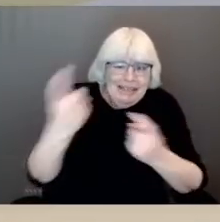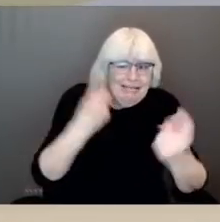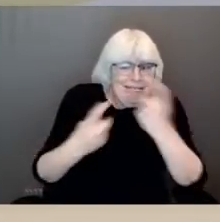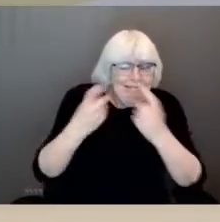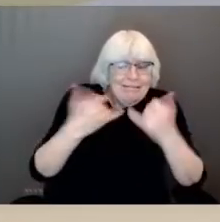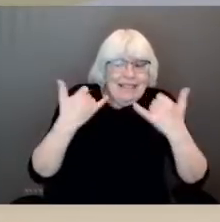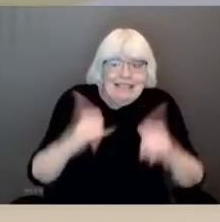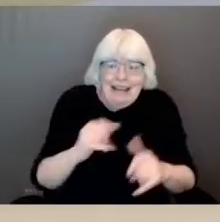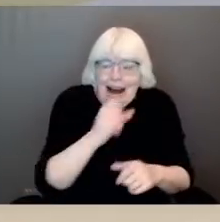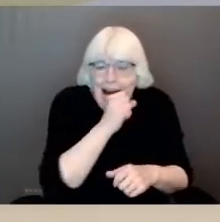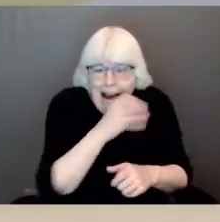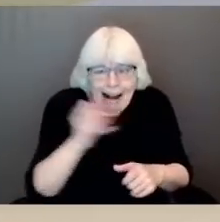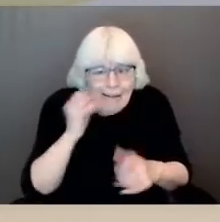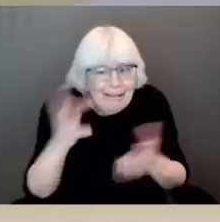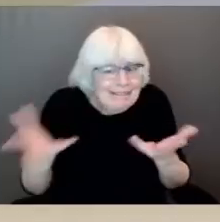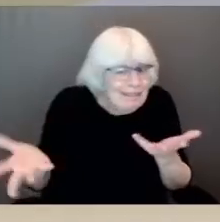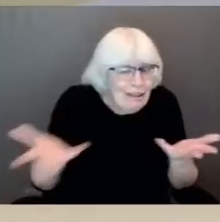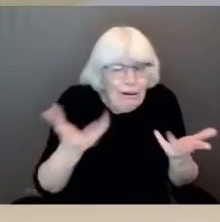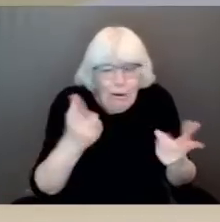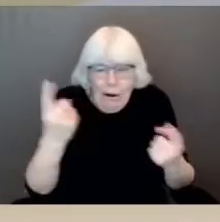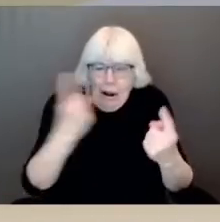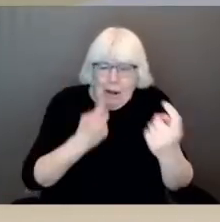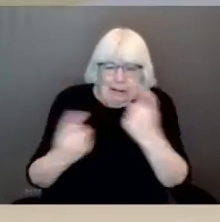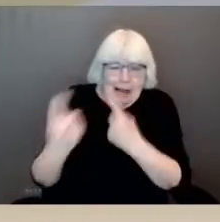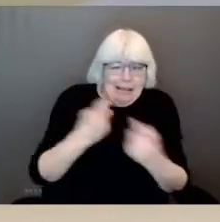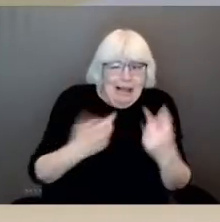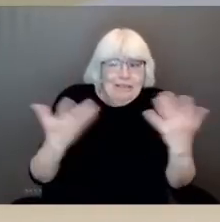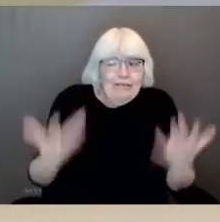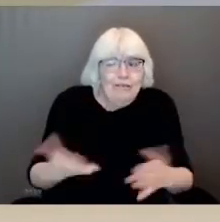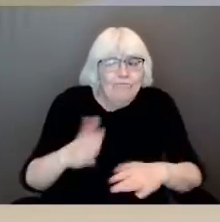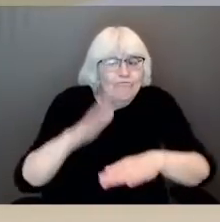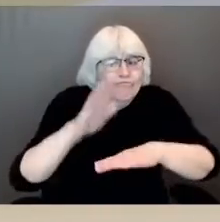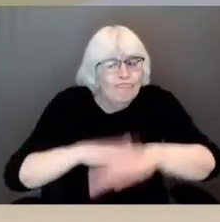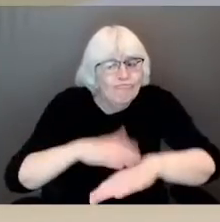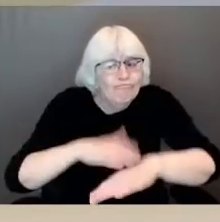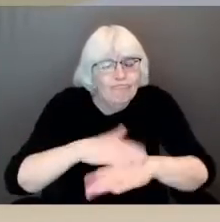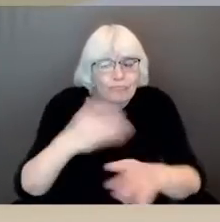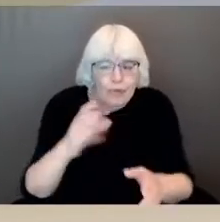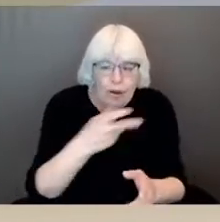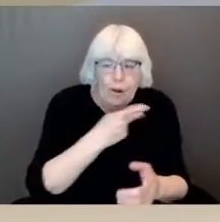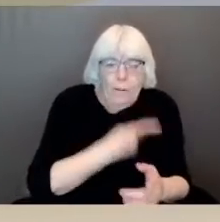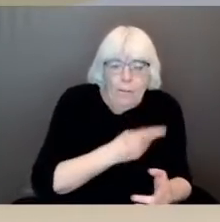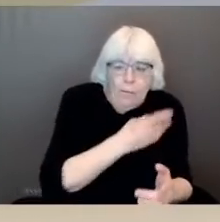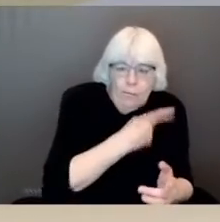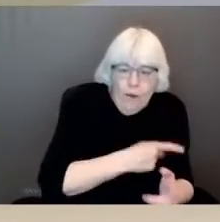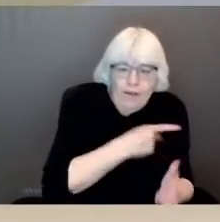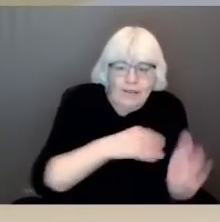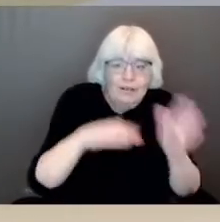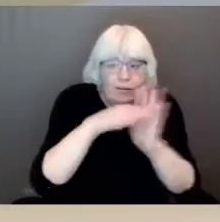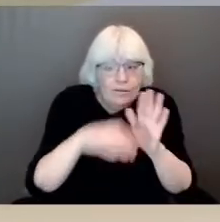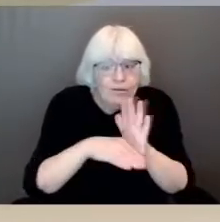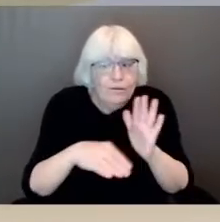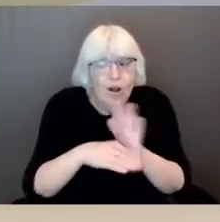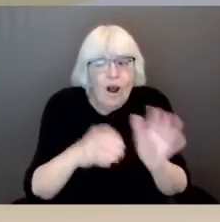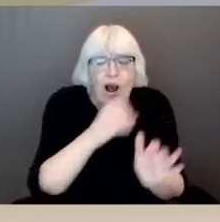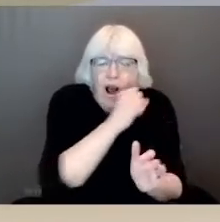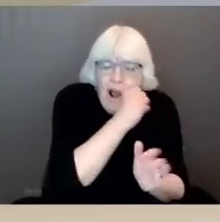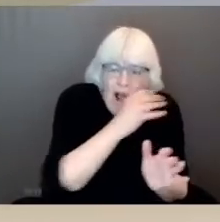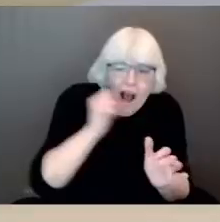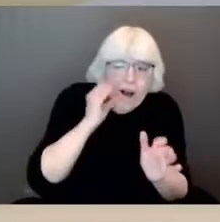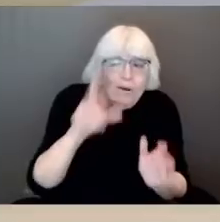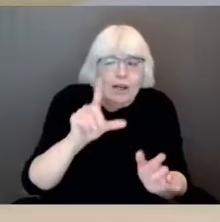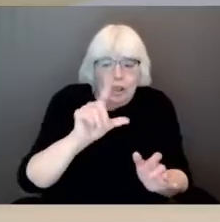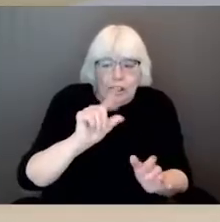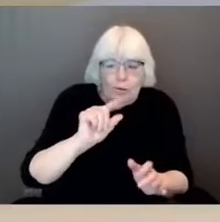guidance on the provincial website for fall activities that indicate that Halloween 2021 will be very similar to Halloween 2020, and